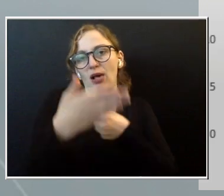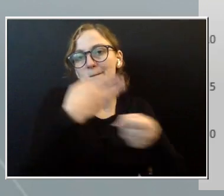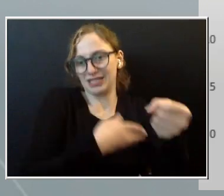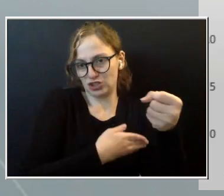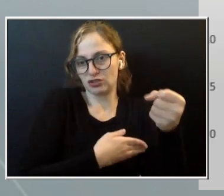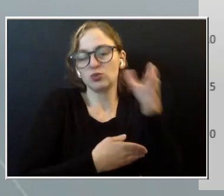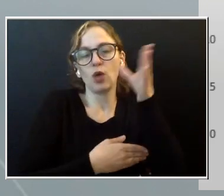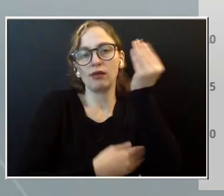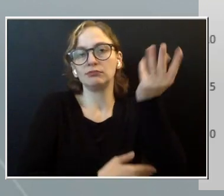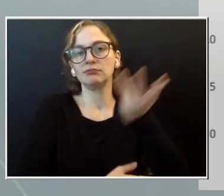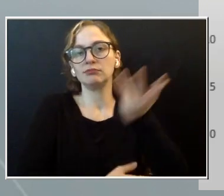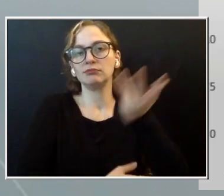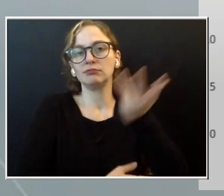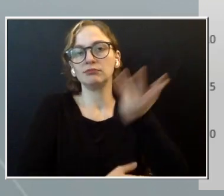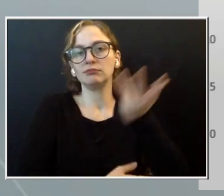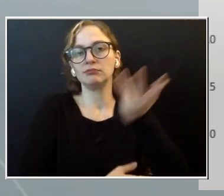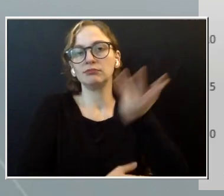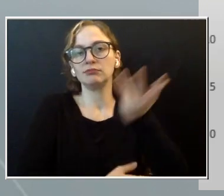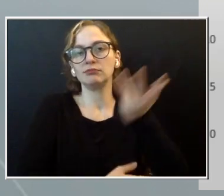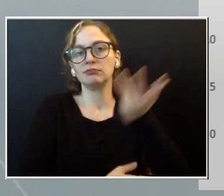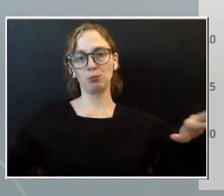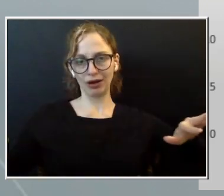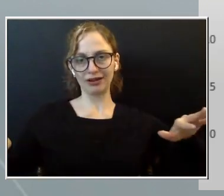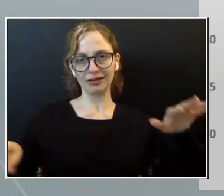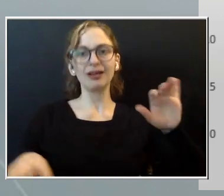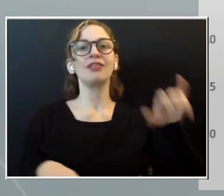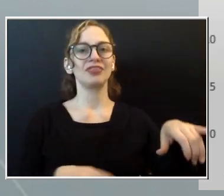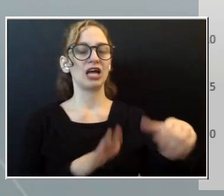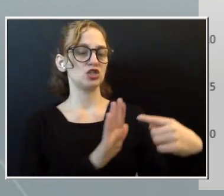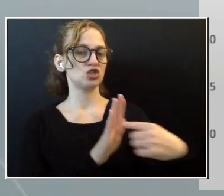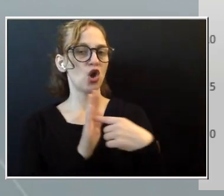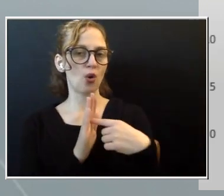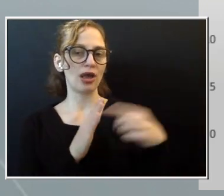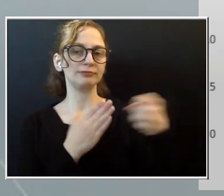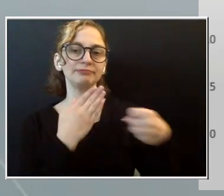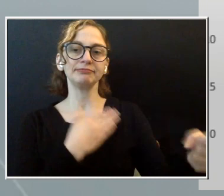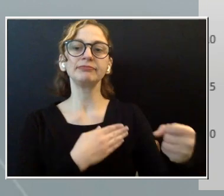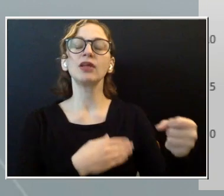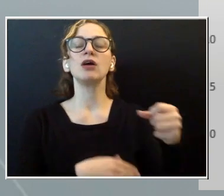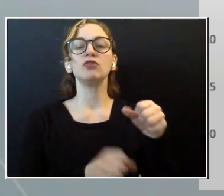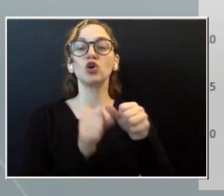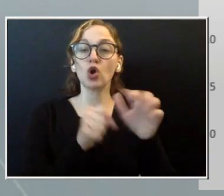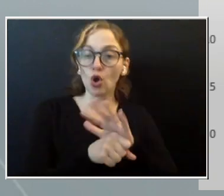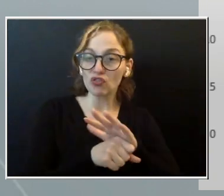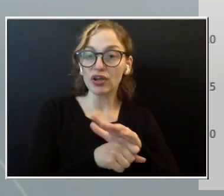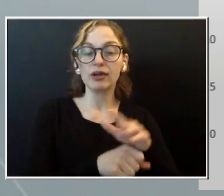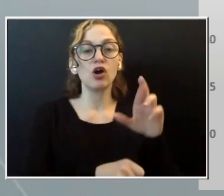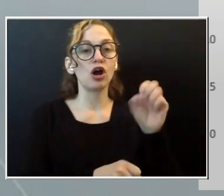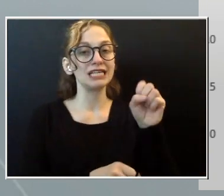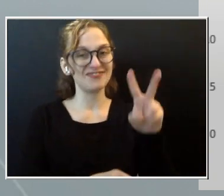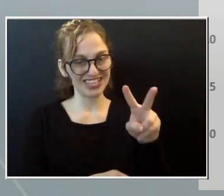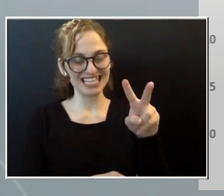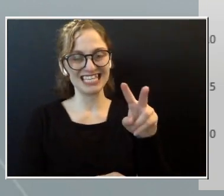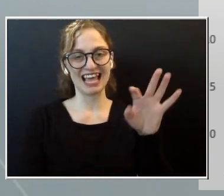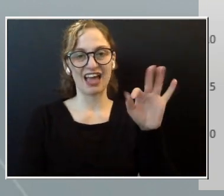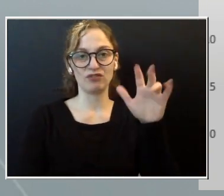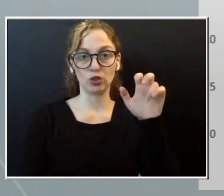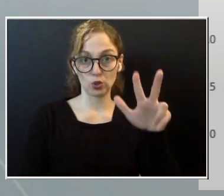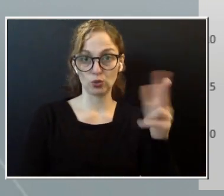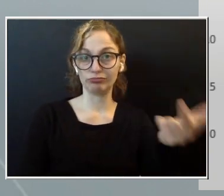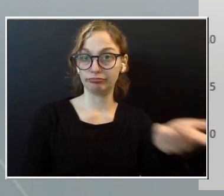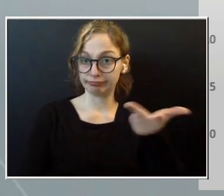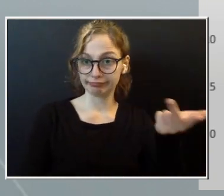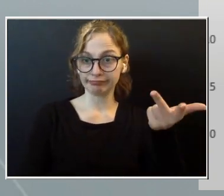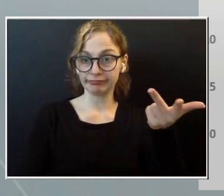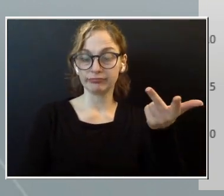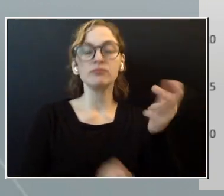for COVID in the and RSV. dark this bar, is the RSV one. and influenza. Yep. So we can see there that